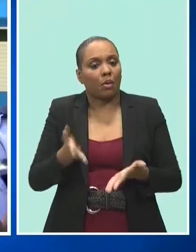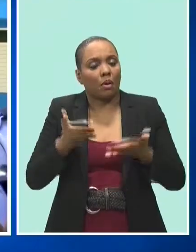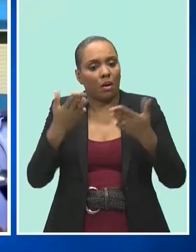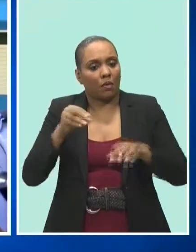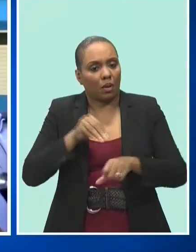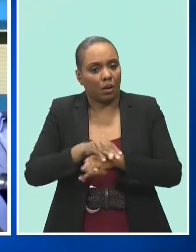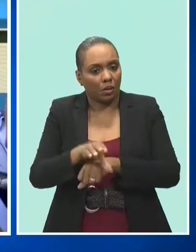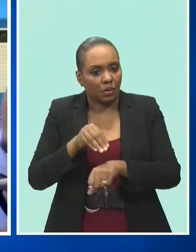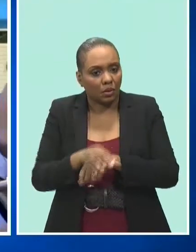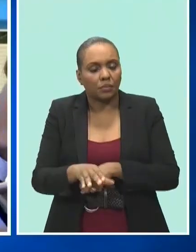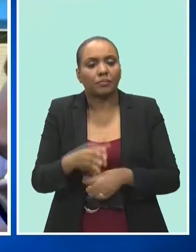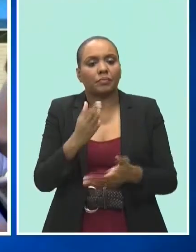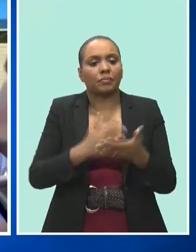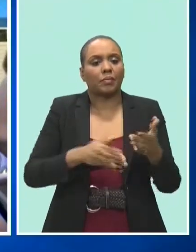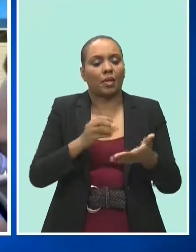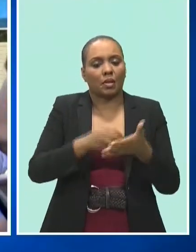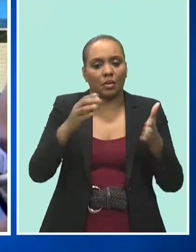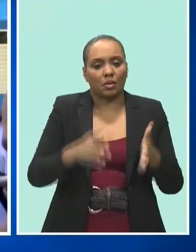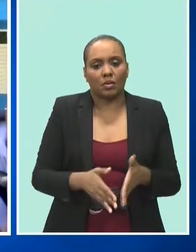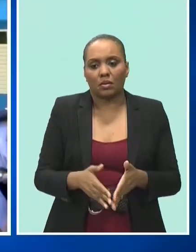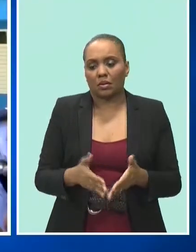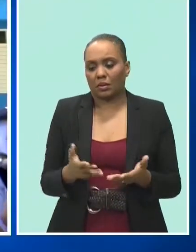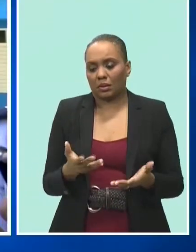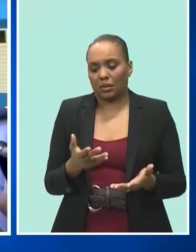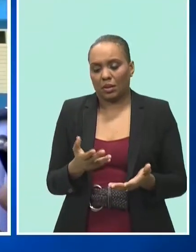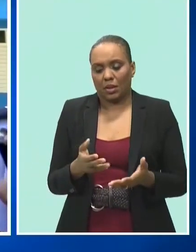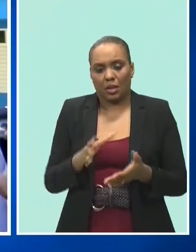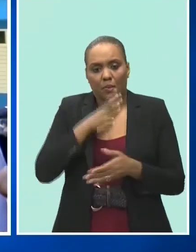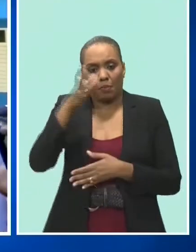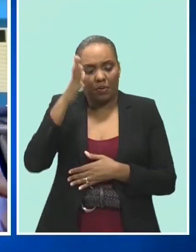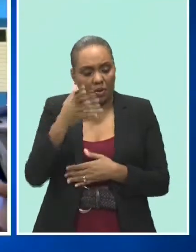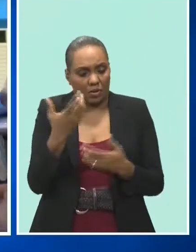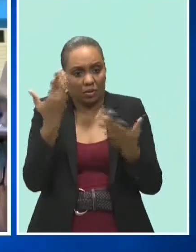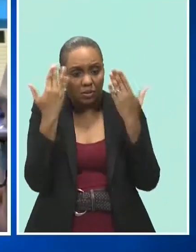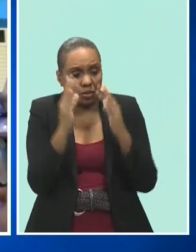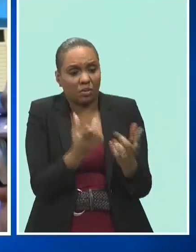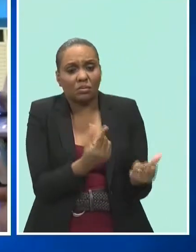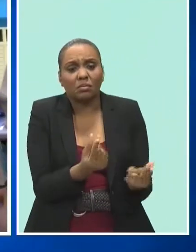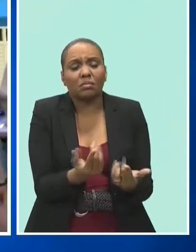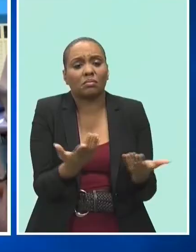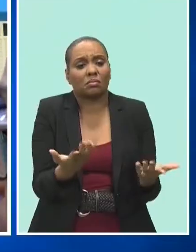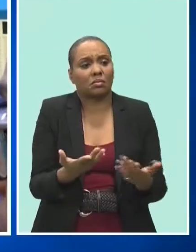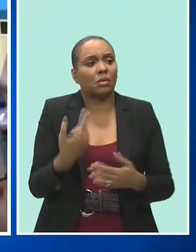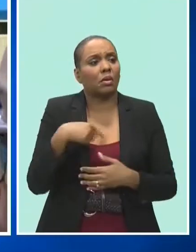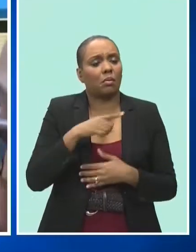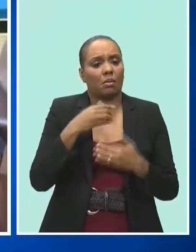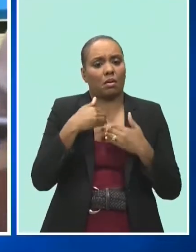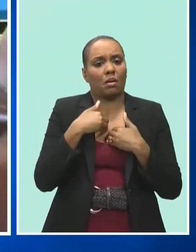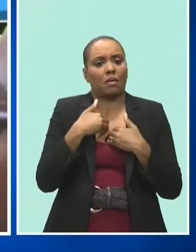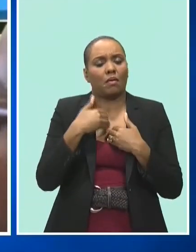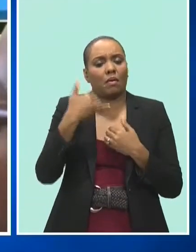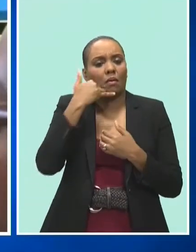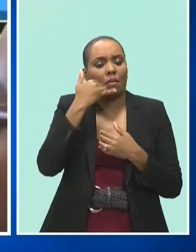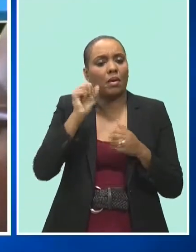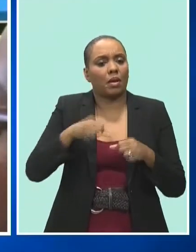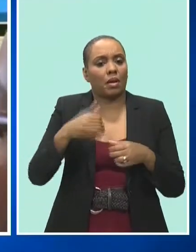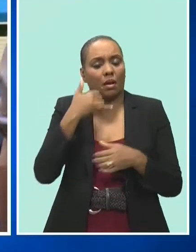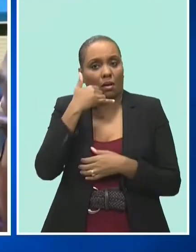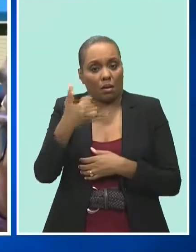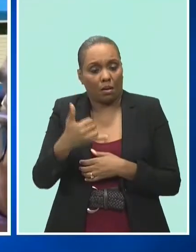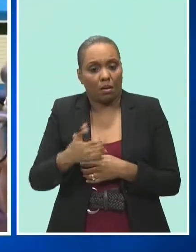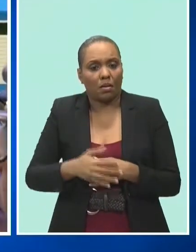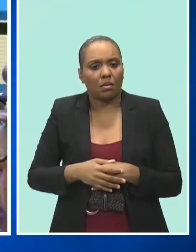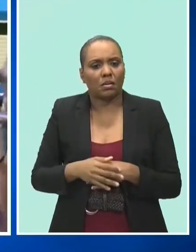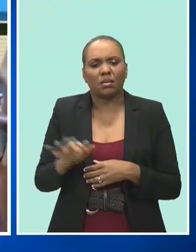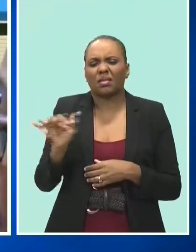well who, right now the parents may be wondering what to do, and therefore we've established a hotline at the ministry, just as we did